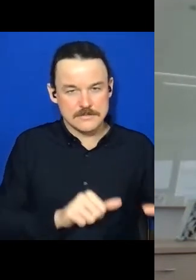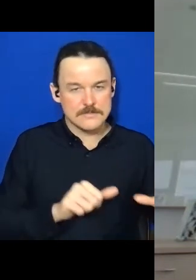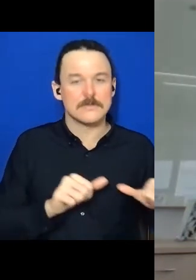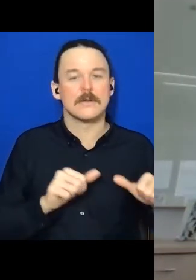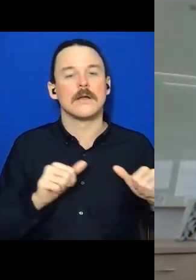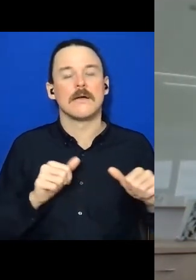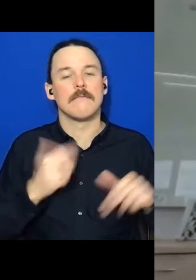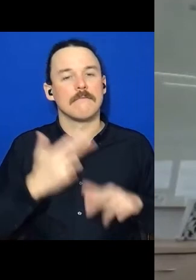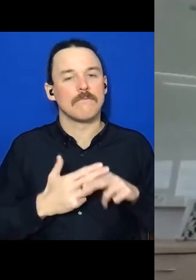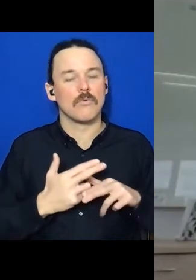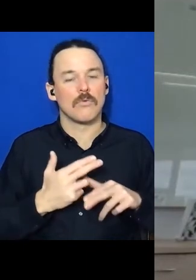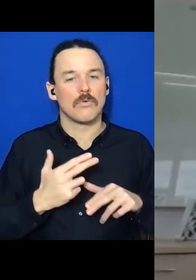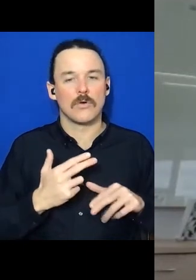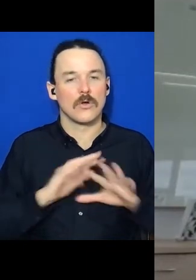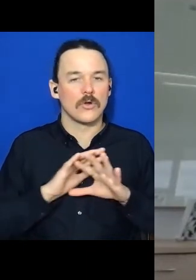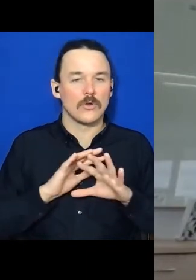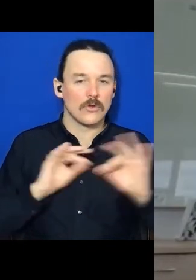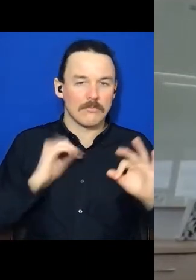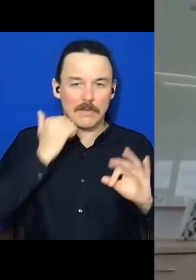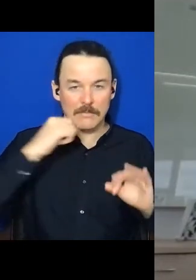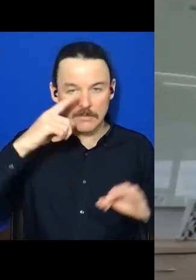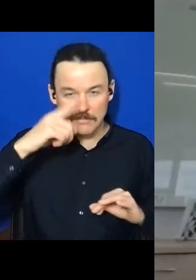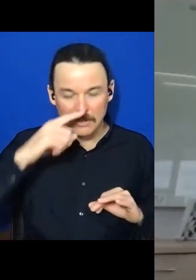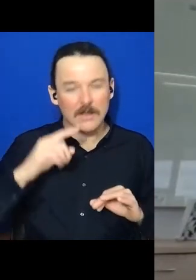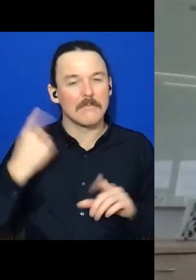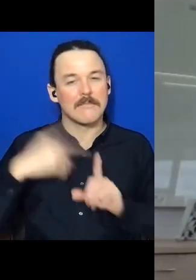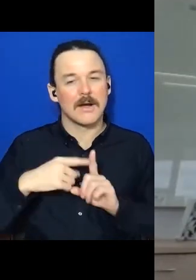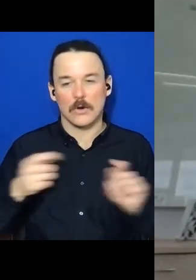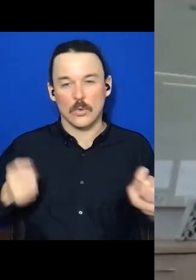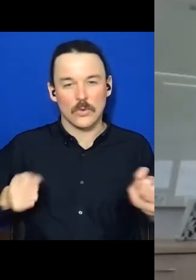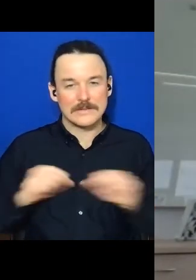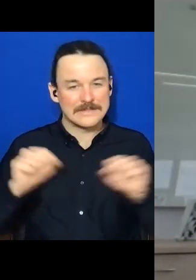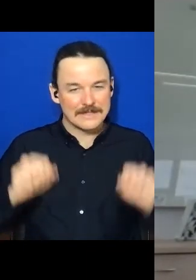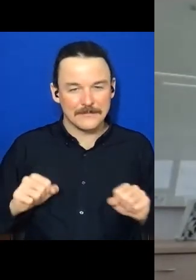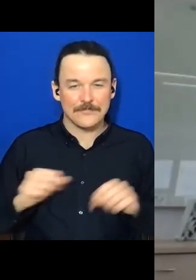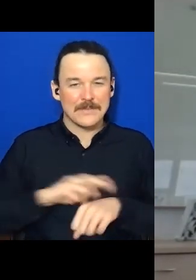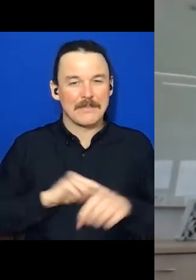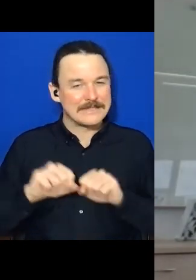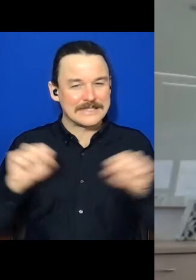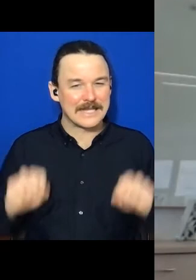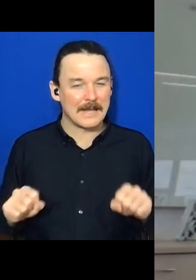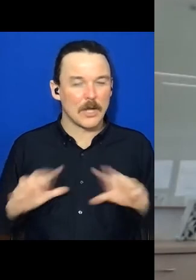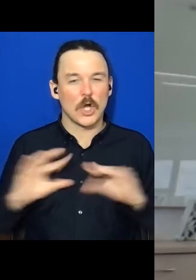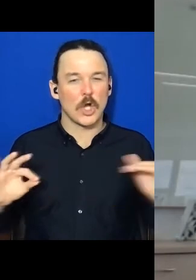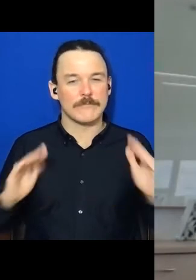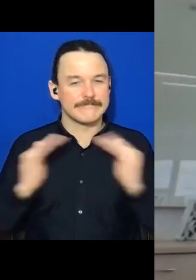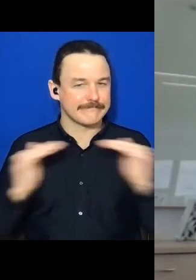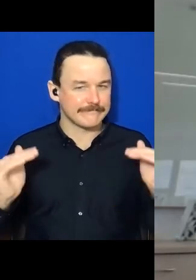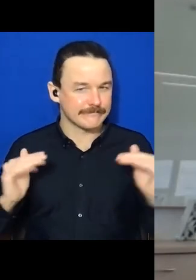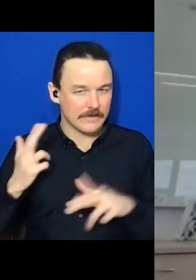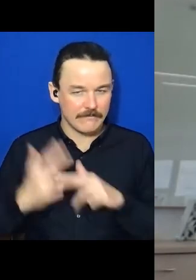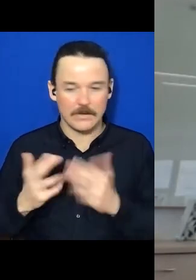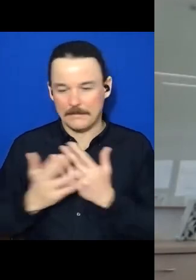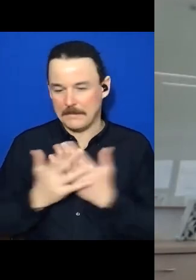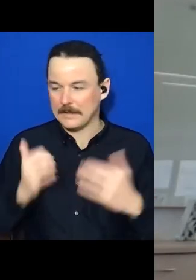system. And of course, when I look back at these issues over